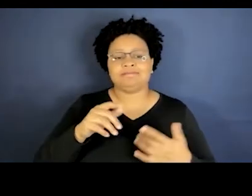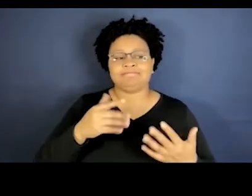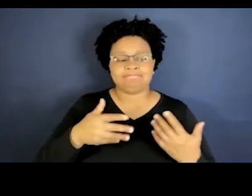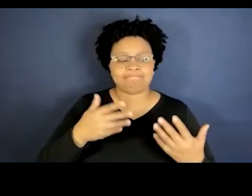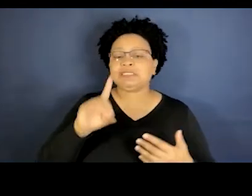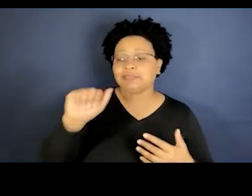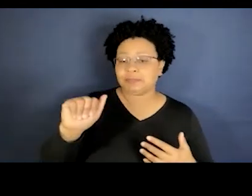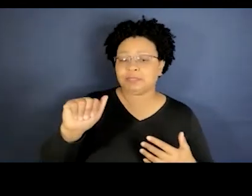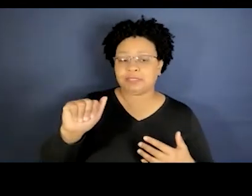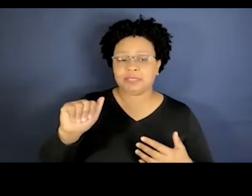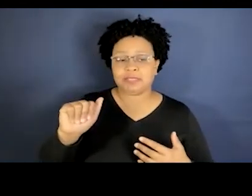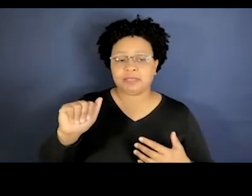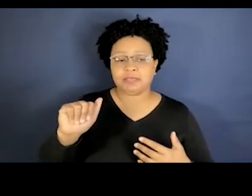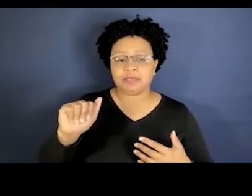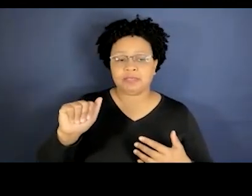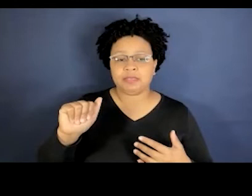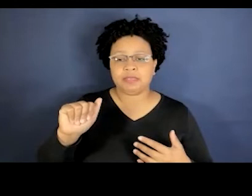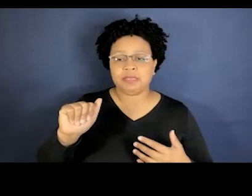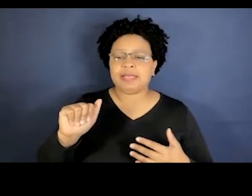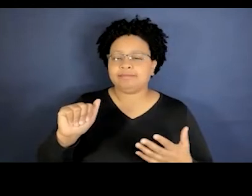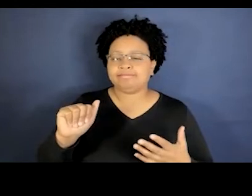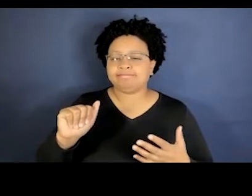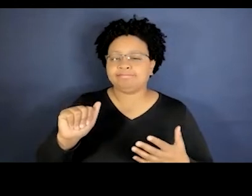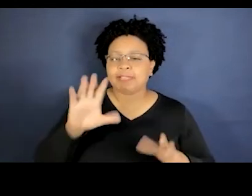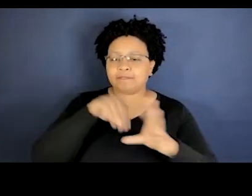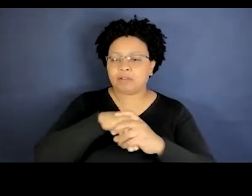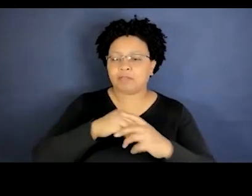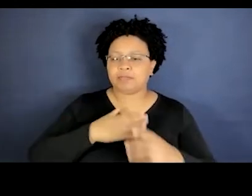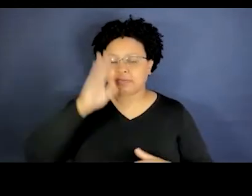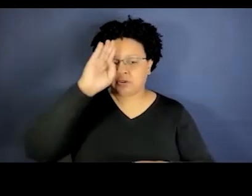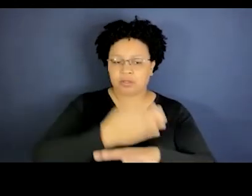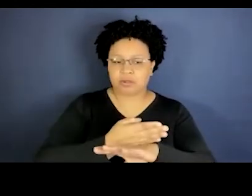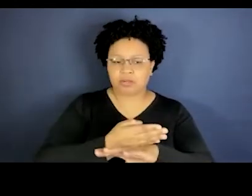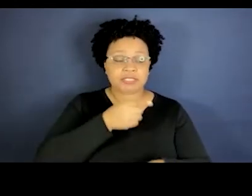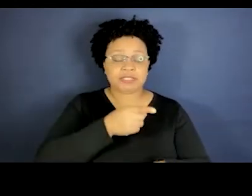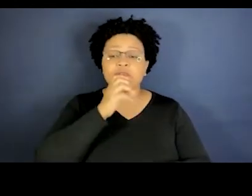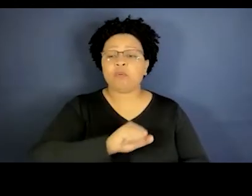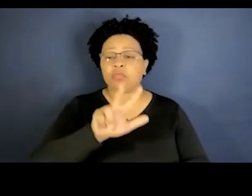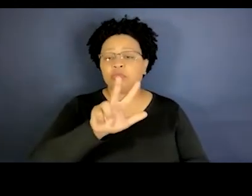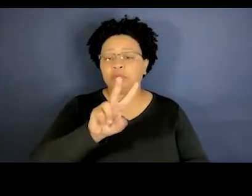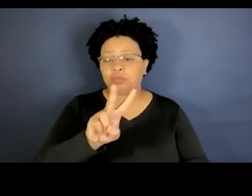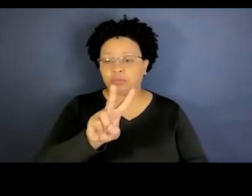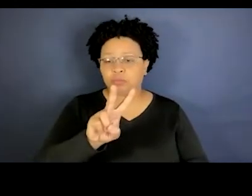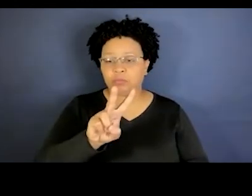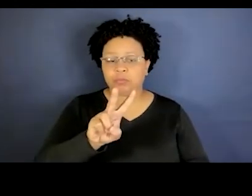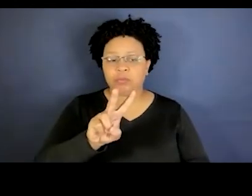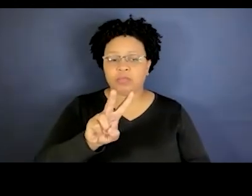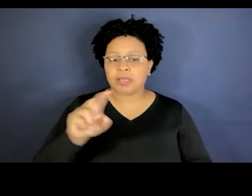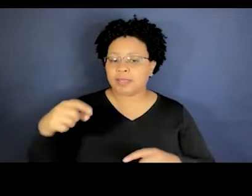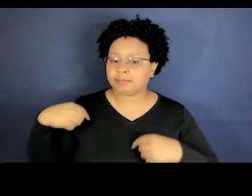disability involves my daughter. So my daughter is 32 years old, and over the